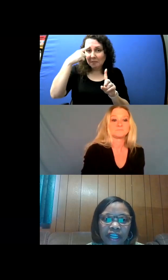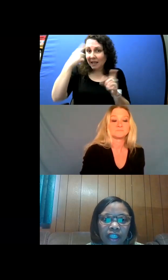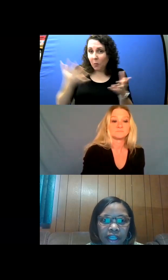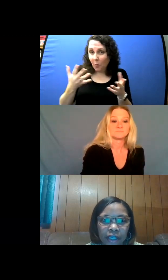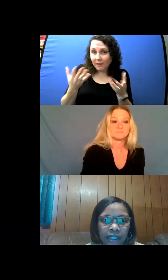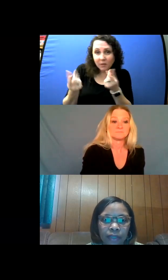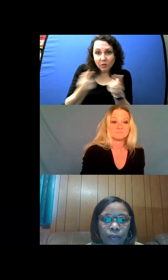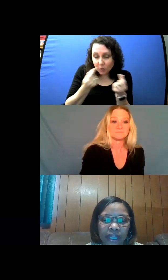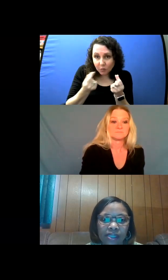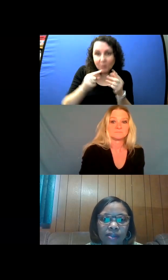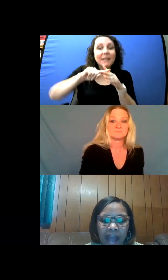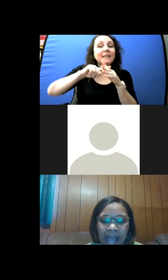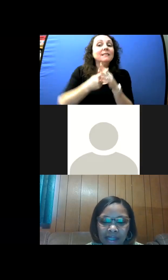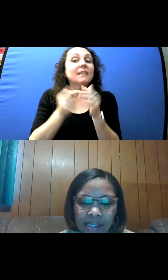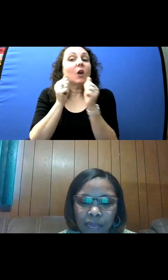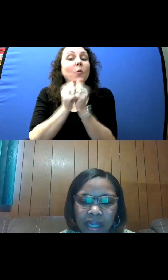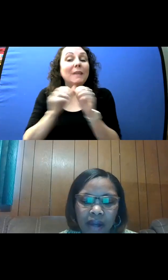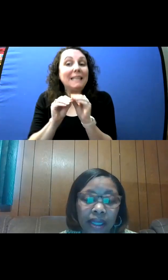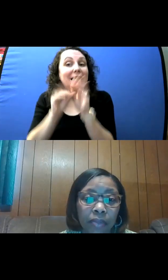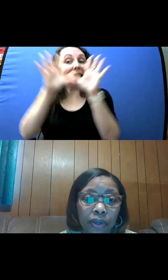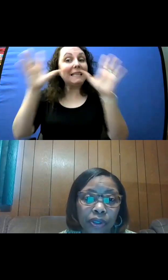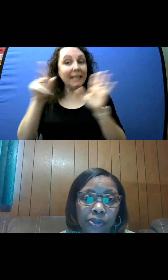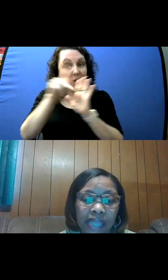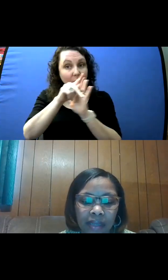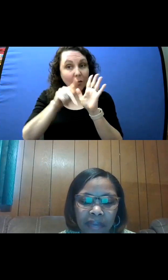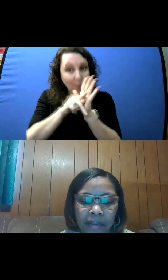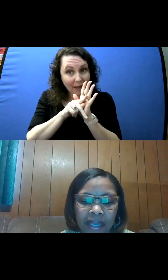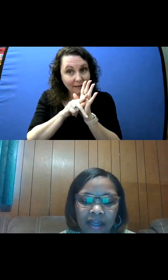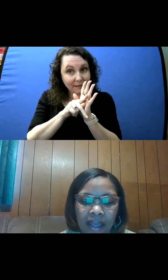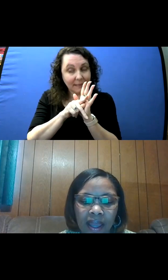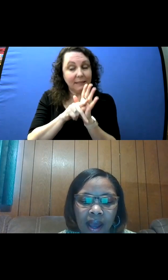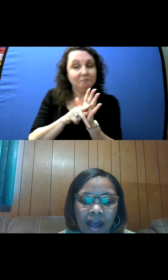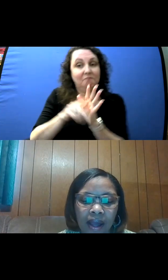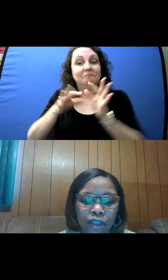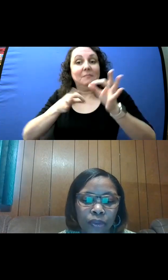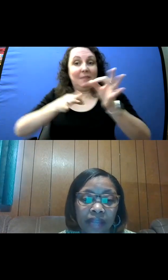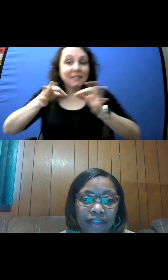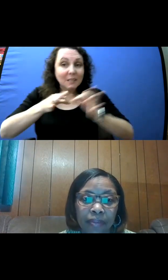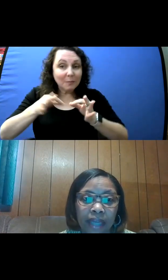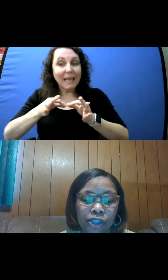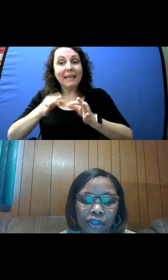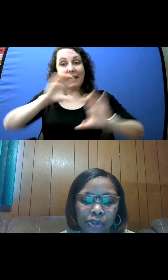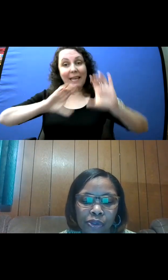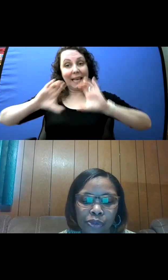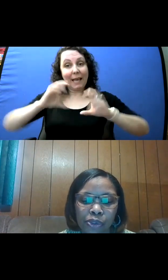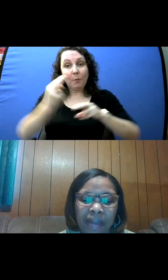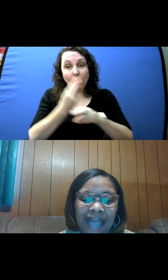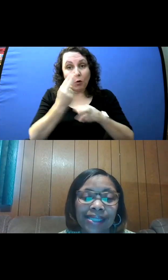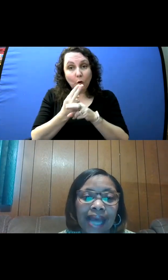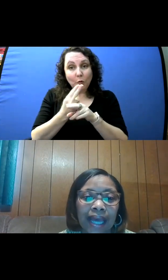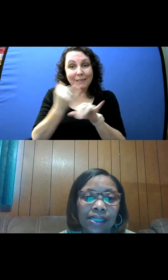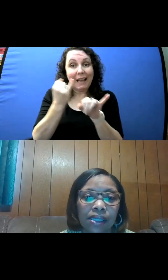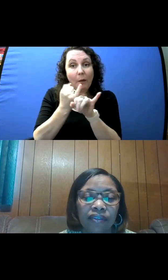very clearly written policy regarding chemical use and impairment, train their managers to